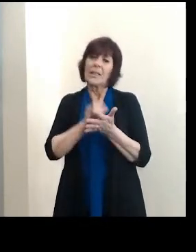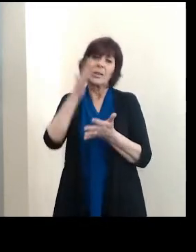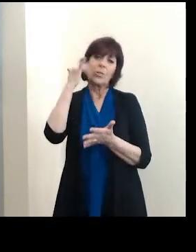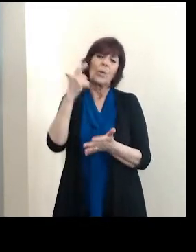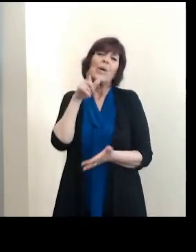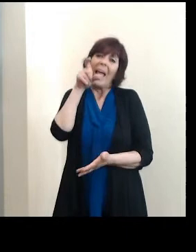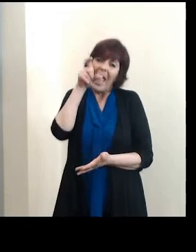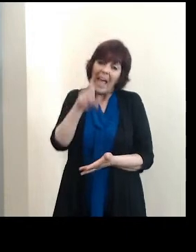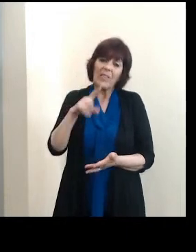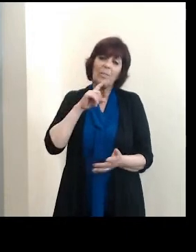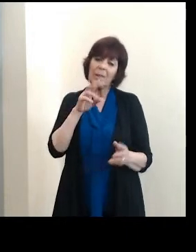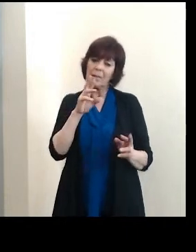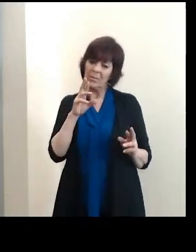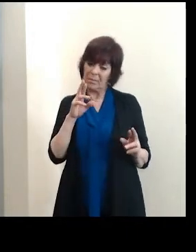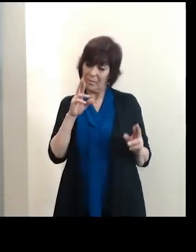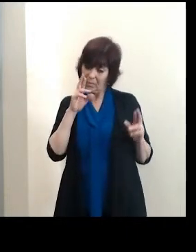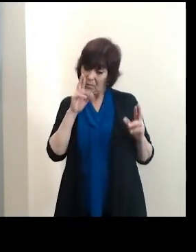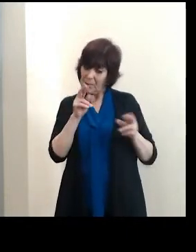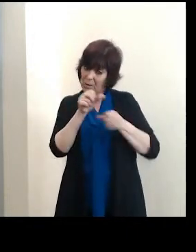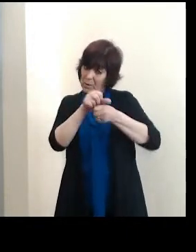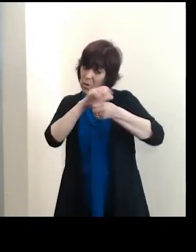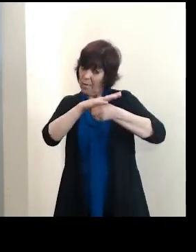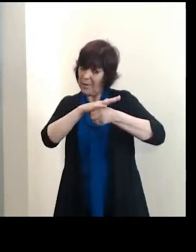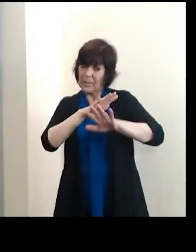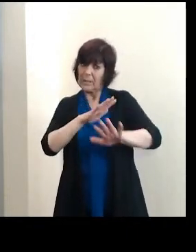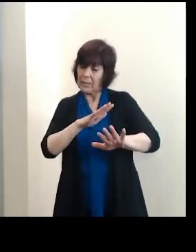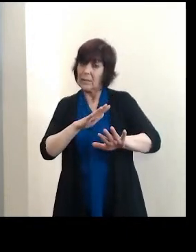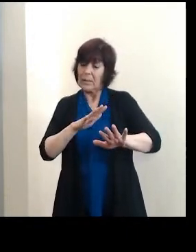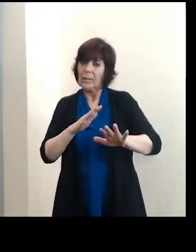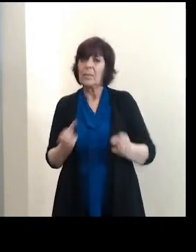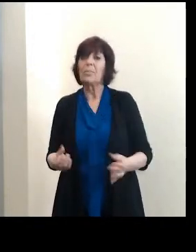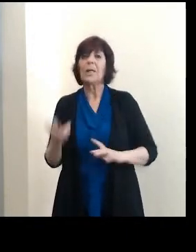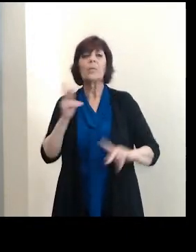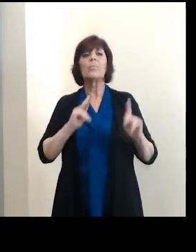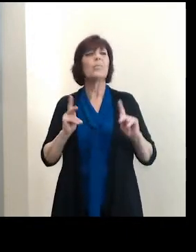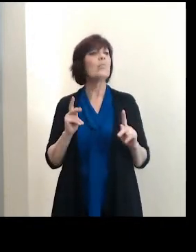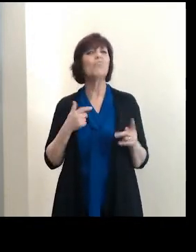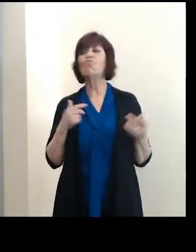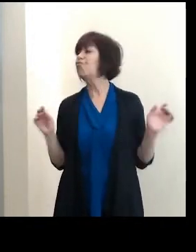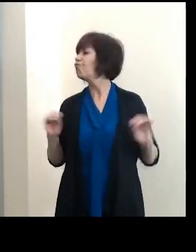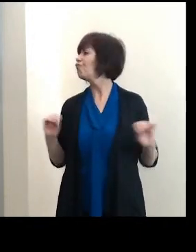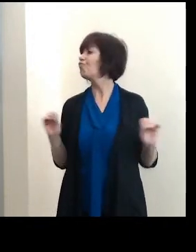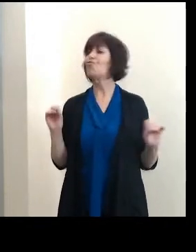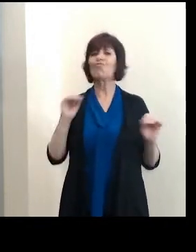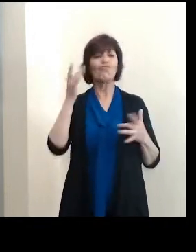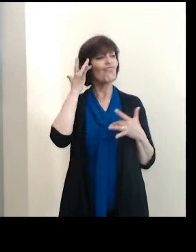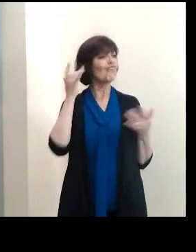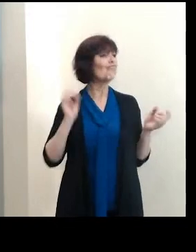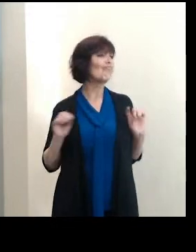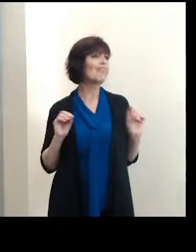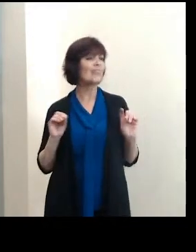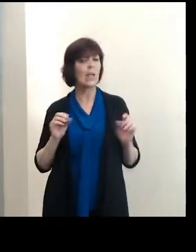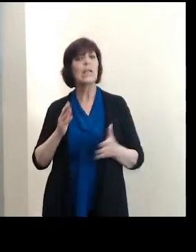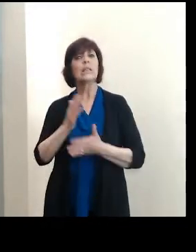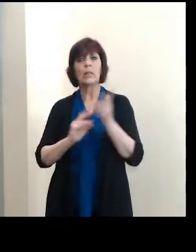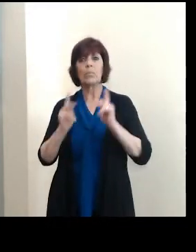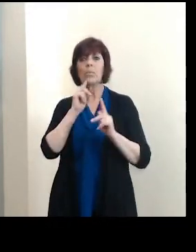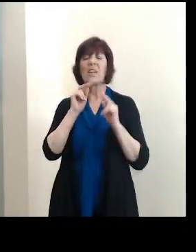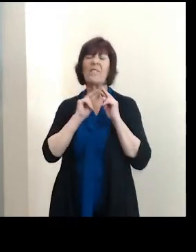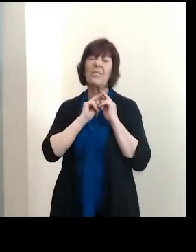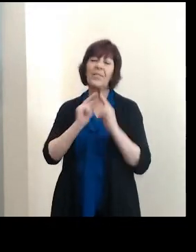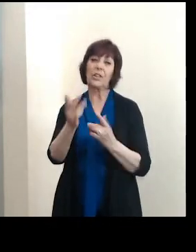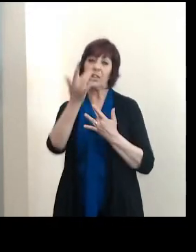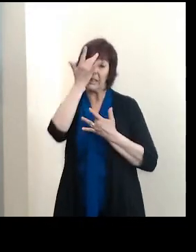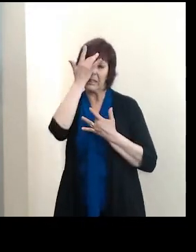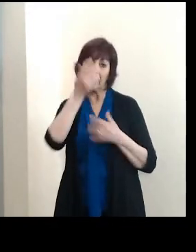have to be respectful of COVID-19. We know many people are asymptomatic or mildly symptomatic. Some people become very sick and end up